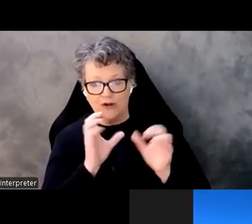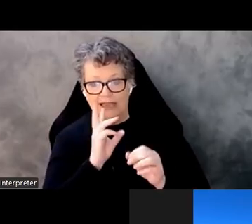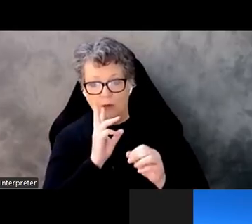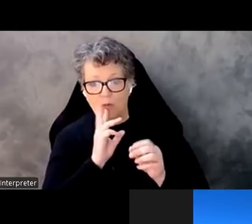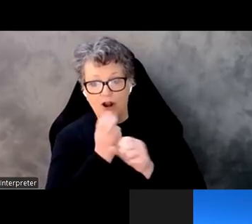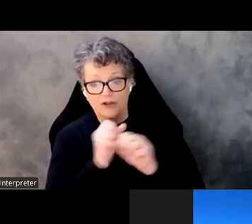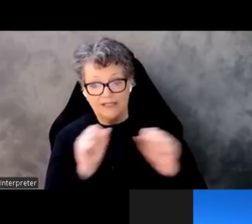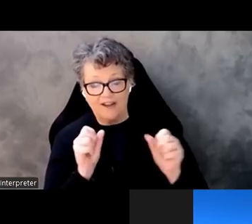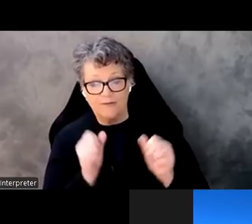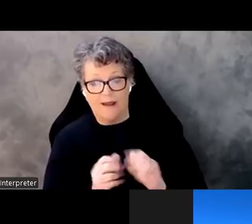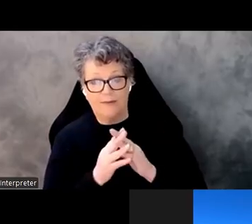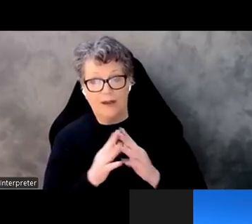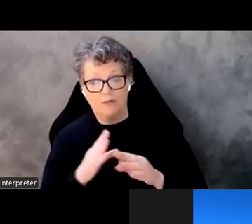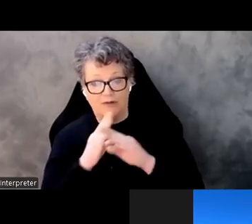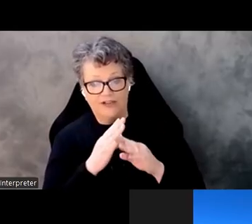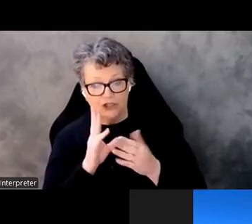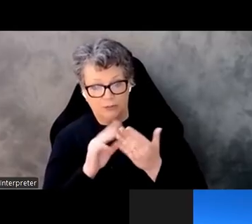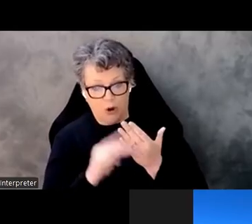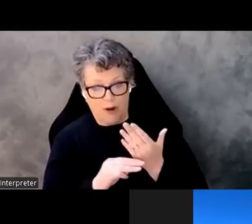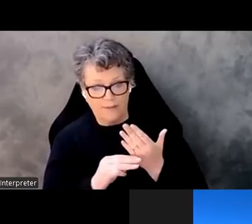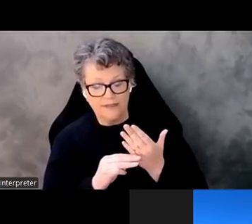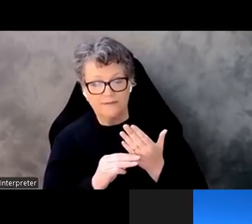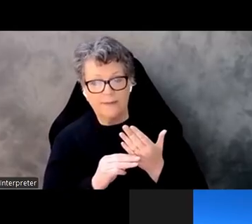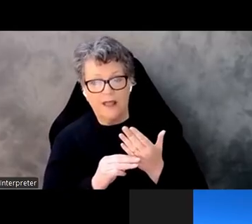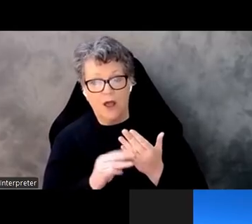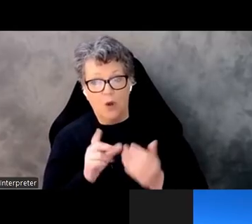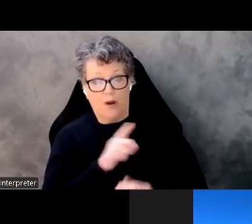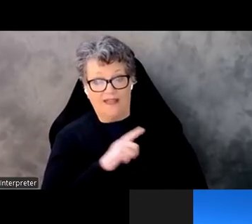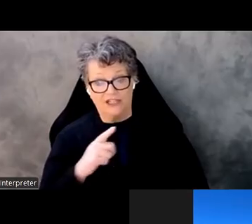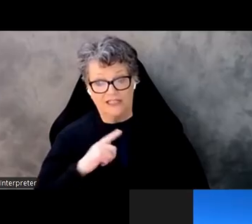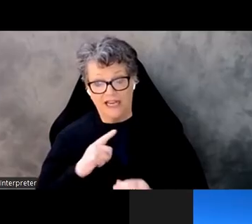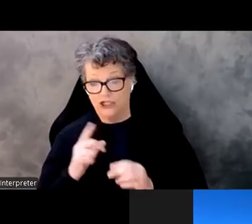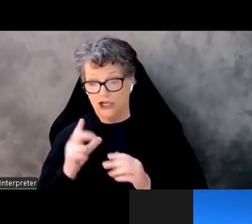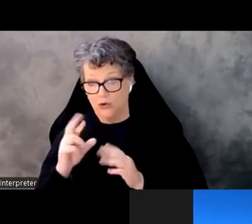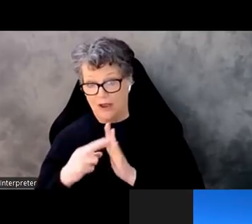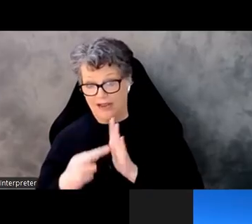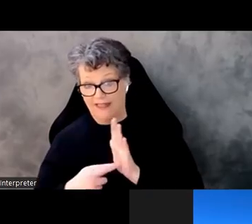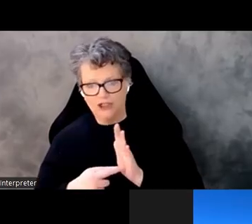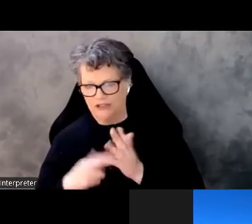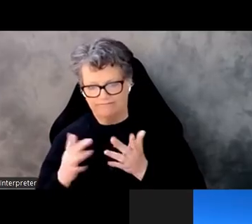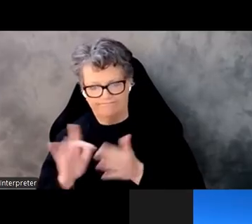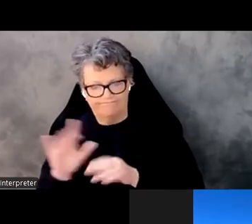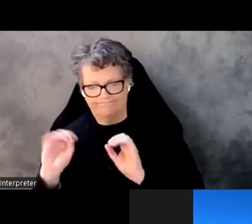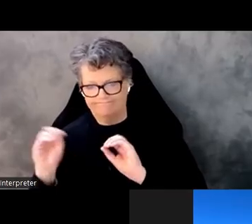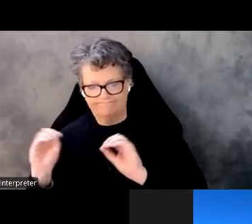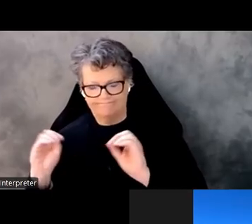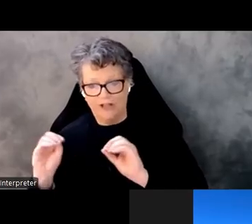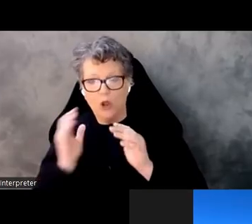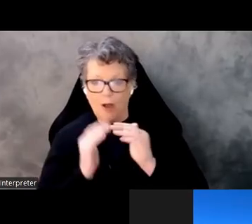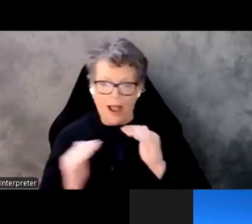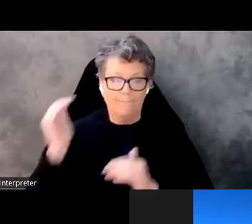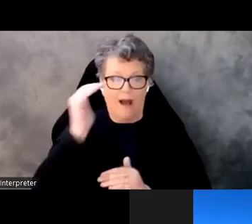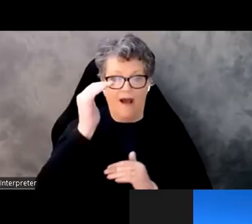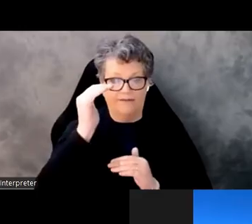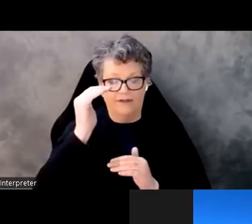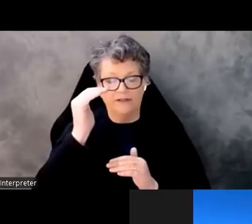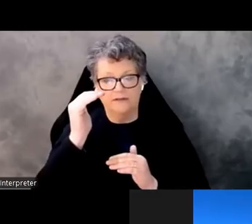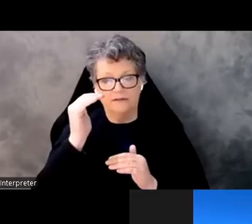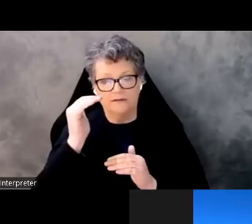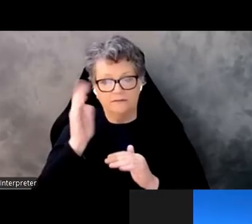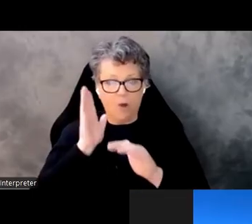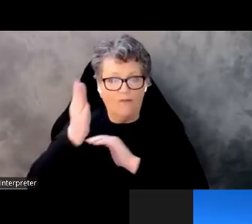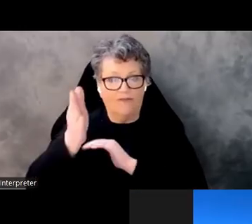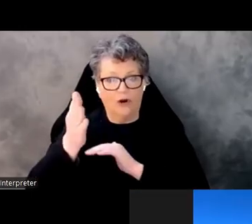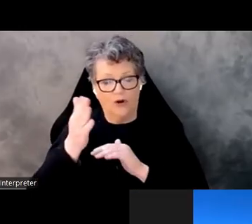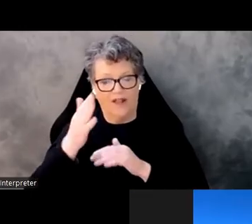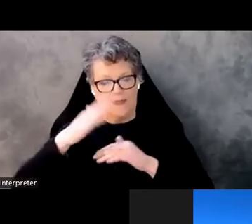by implementing prevention programs where legislation or regulation does not exist. So essentially going above and beyond the minimum